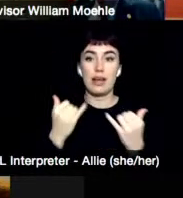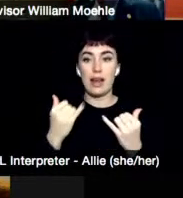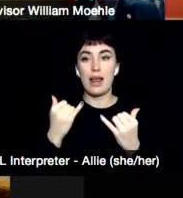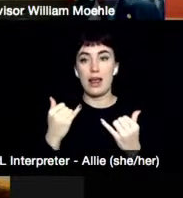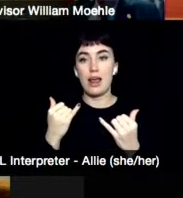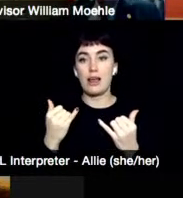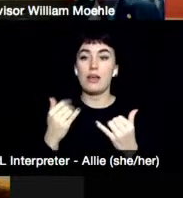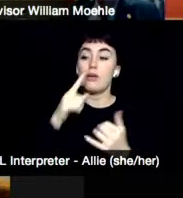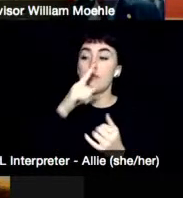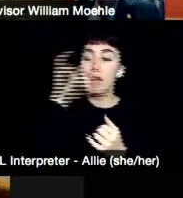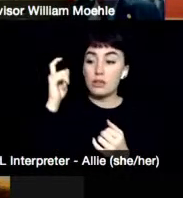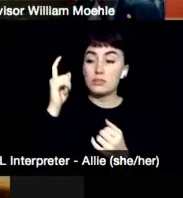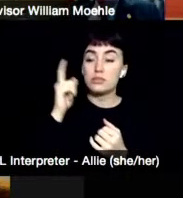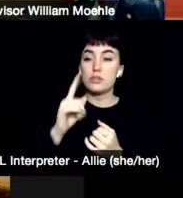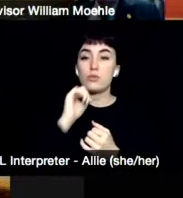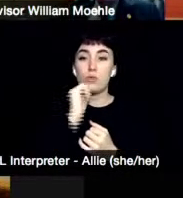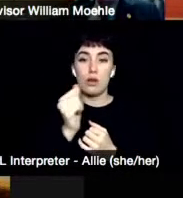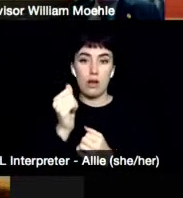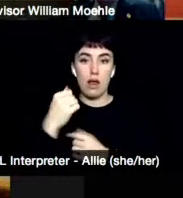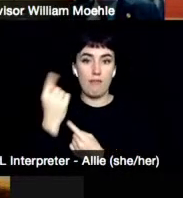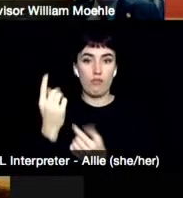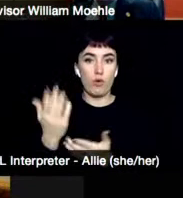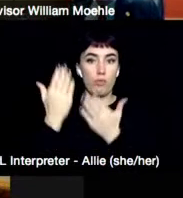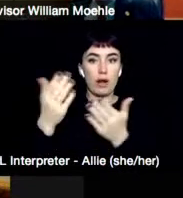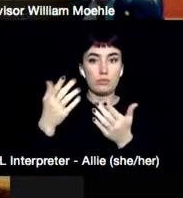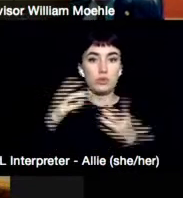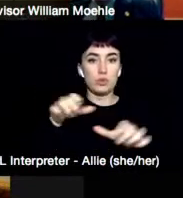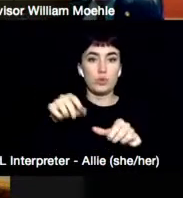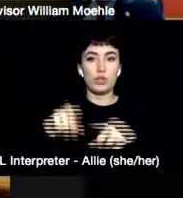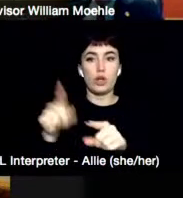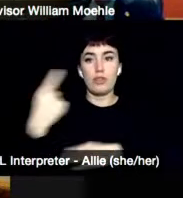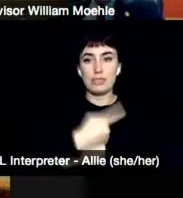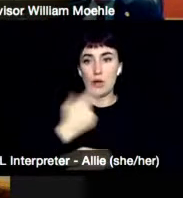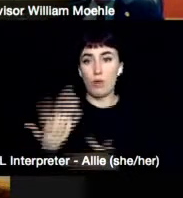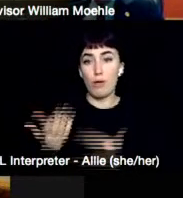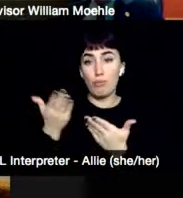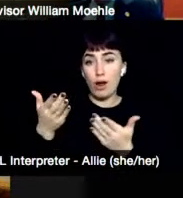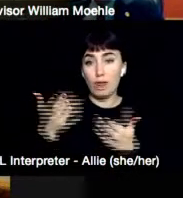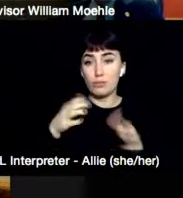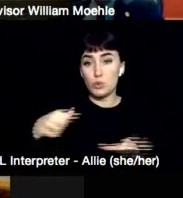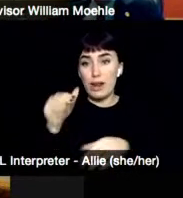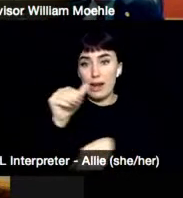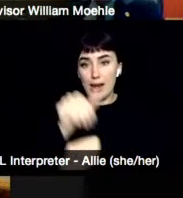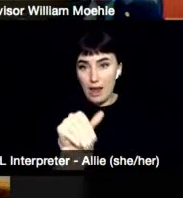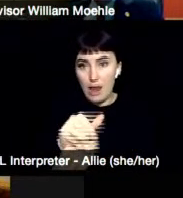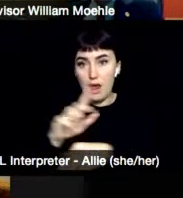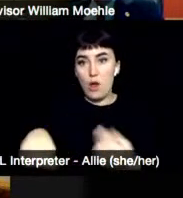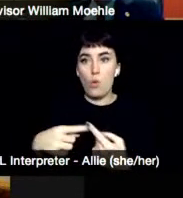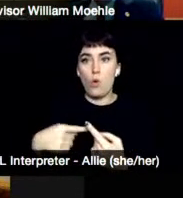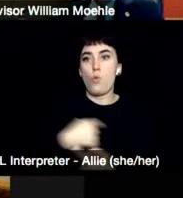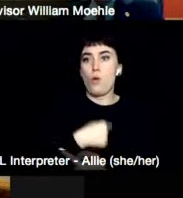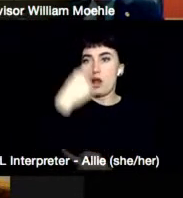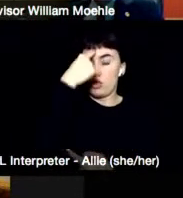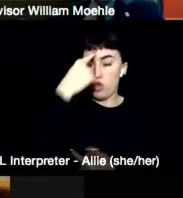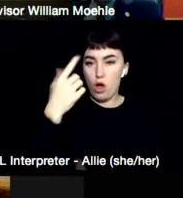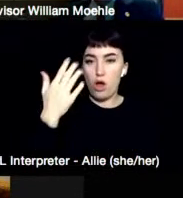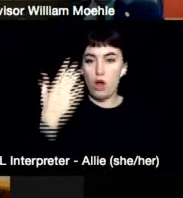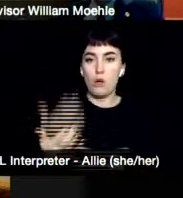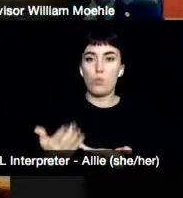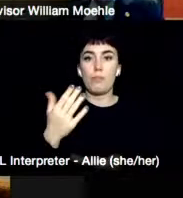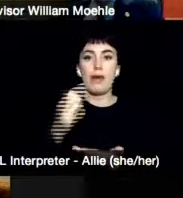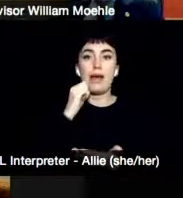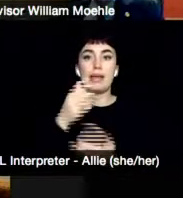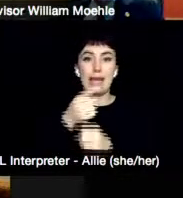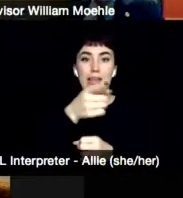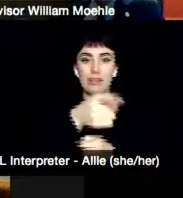the, because it was not ever brought up to do it during the day. It was brought up to do it at night. When we thought we may not get this variance, I